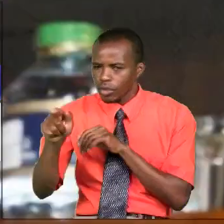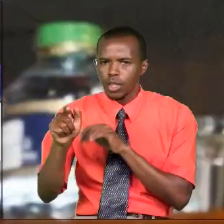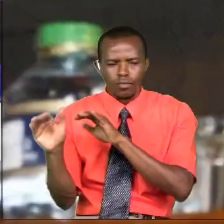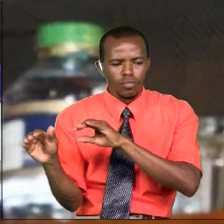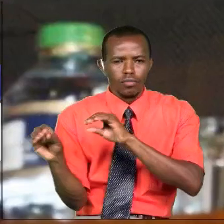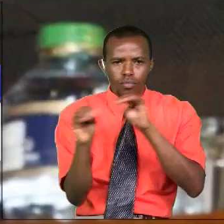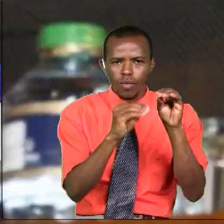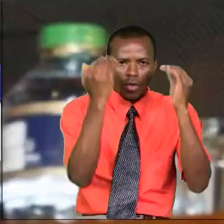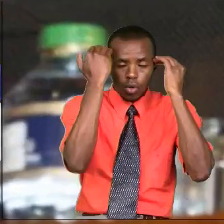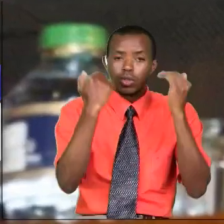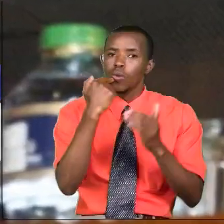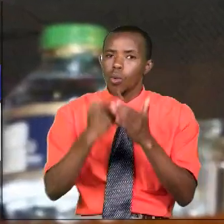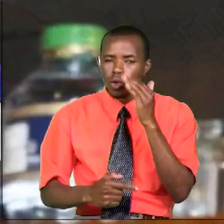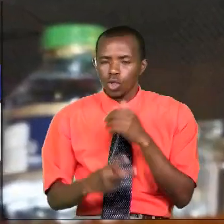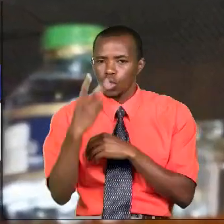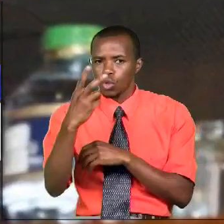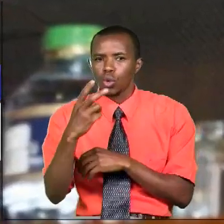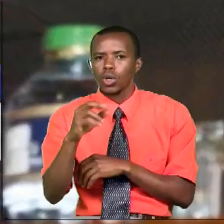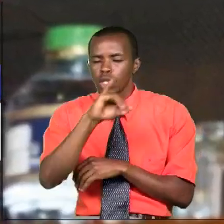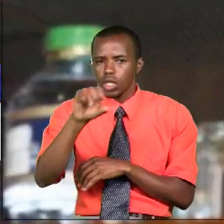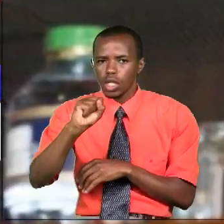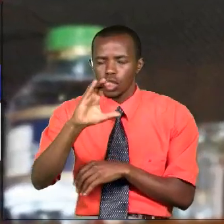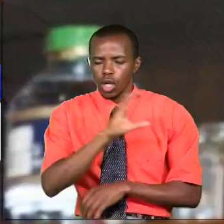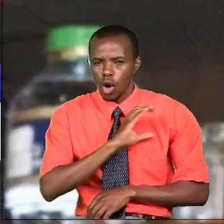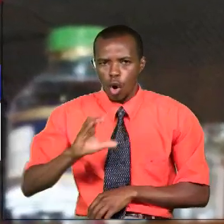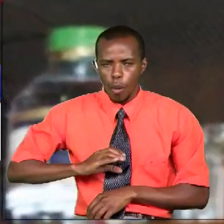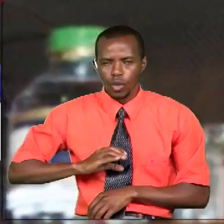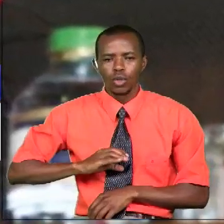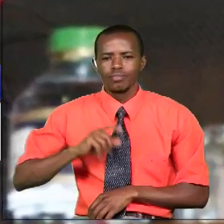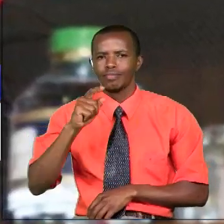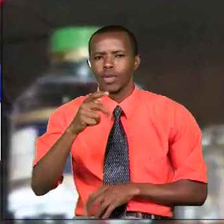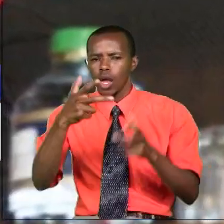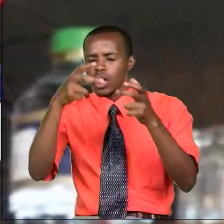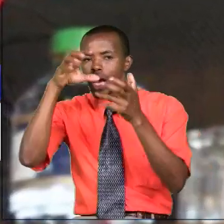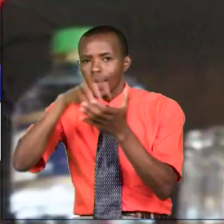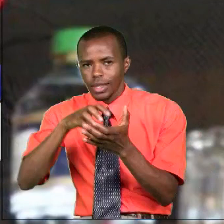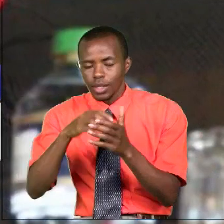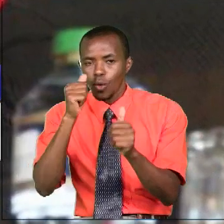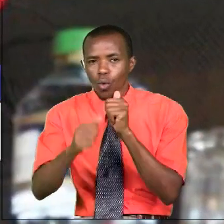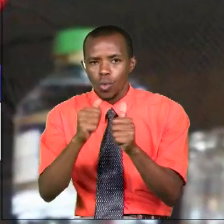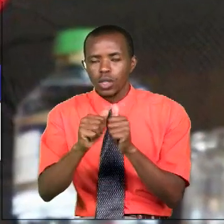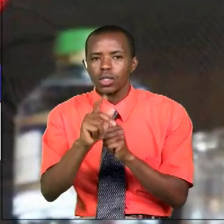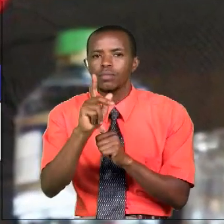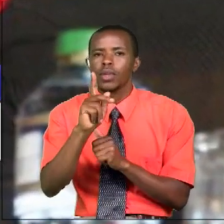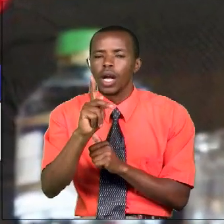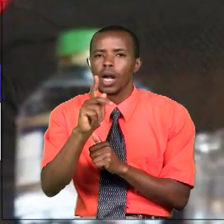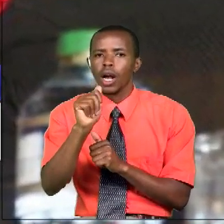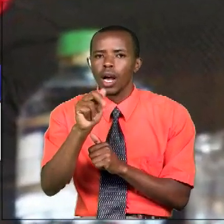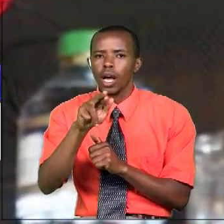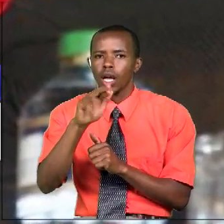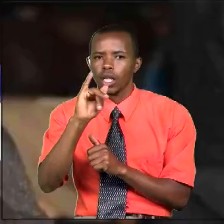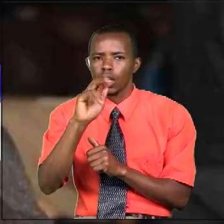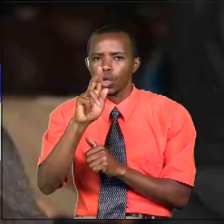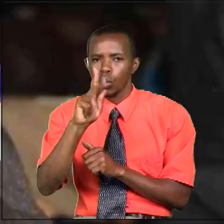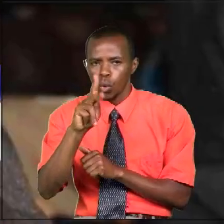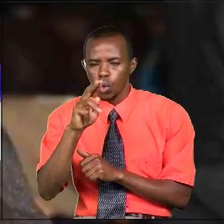court claiming that two of the GSC commissioners supposed to hear out our case, that is Kiara Kariuki and Masharia Njeru,